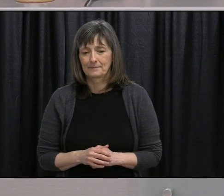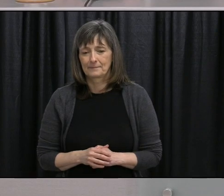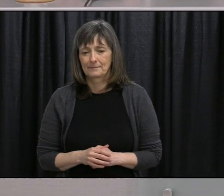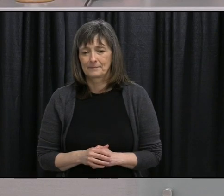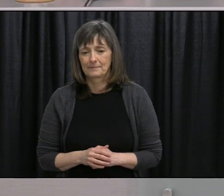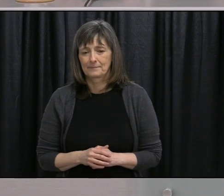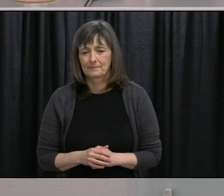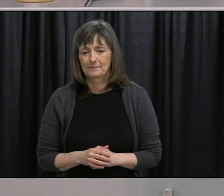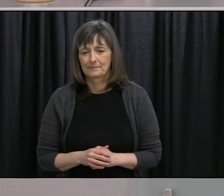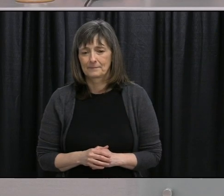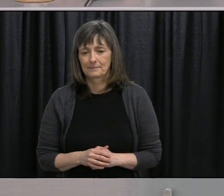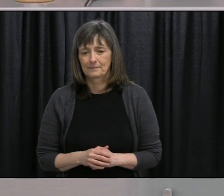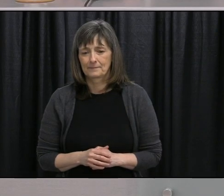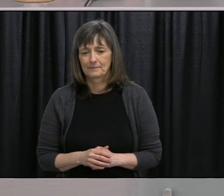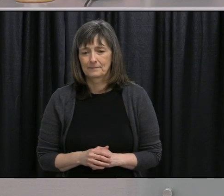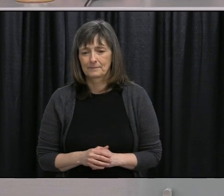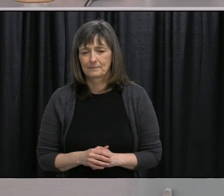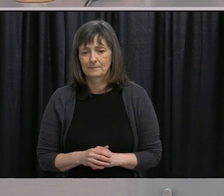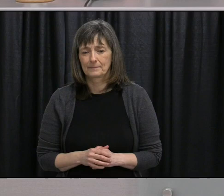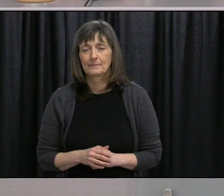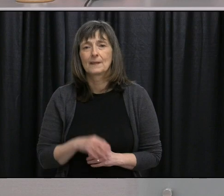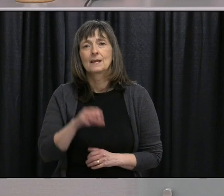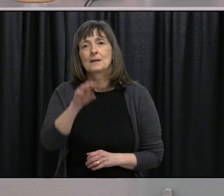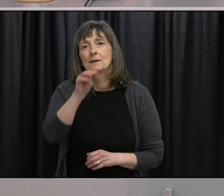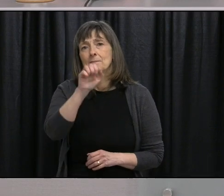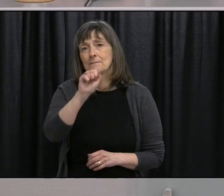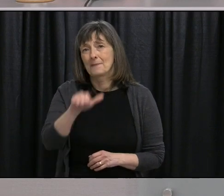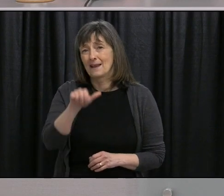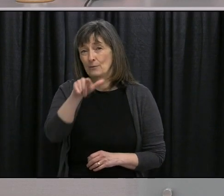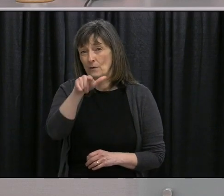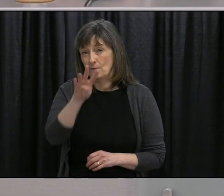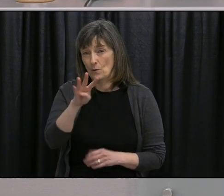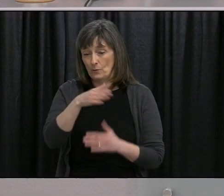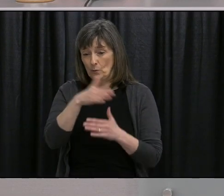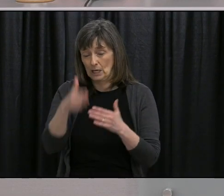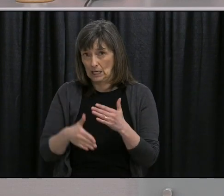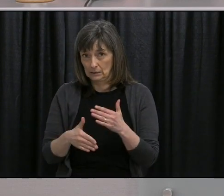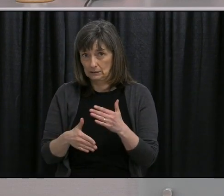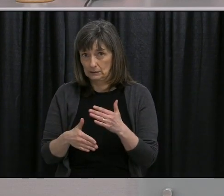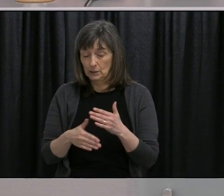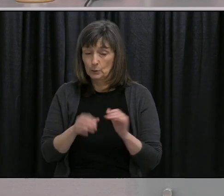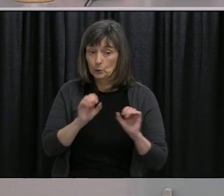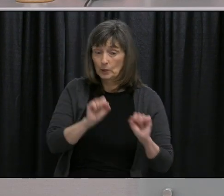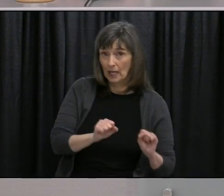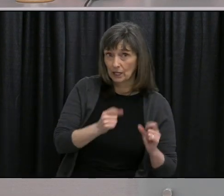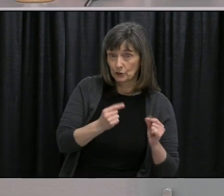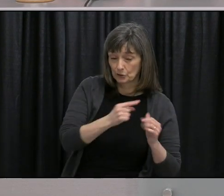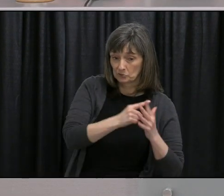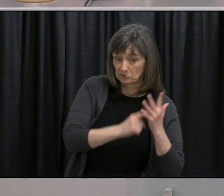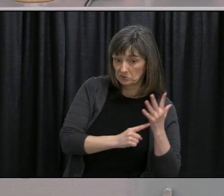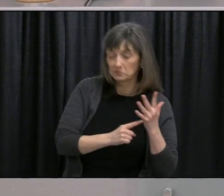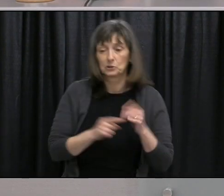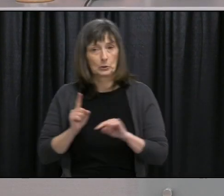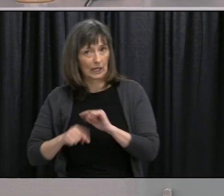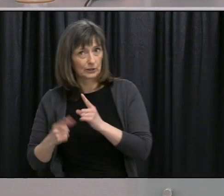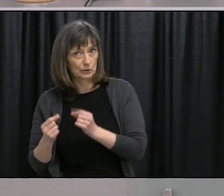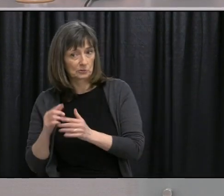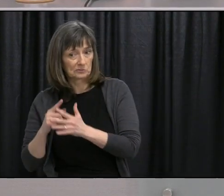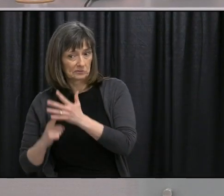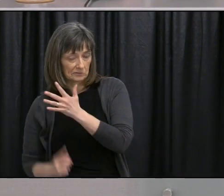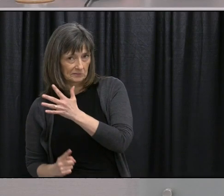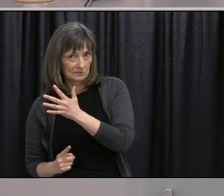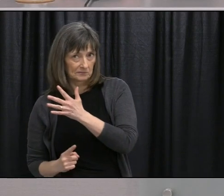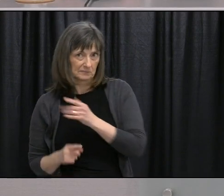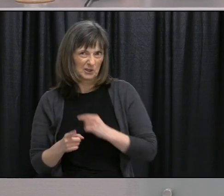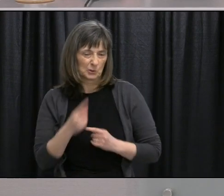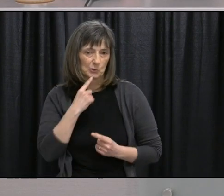I wanted to ask about the May 24th, what people can and can't do. You've already sort of covered that. Just so that